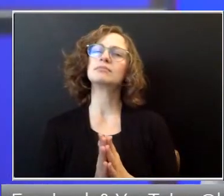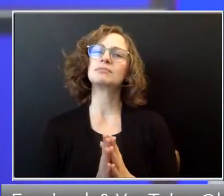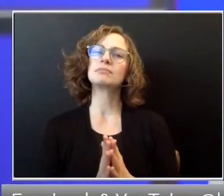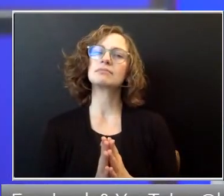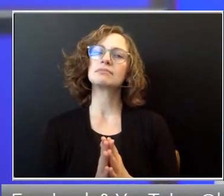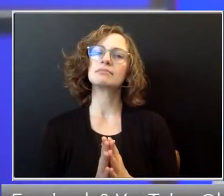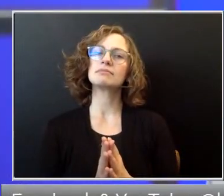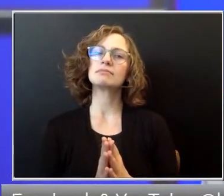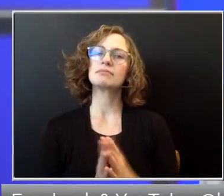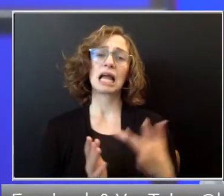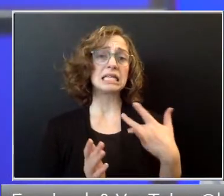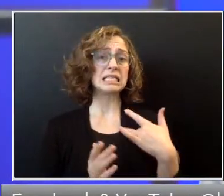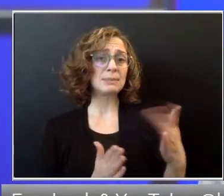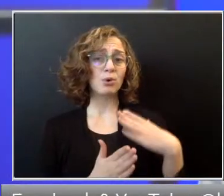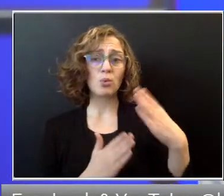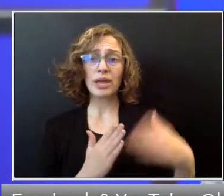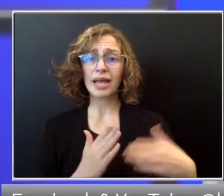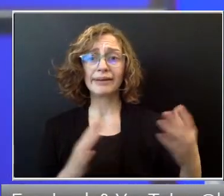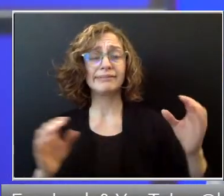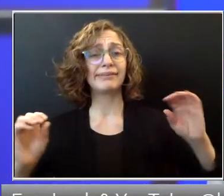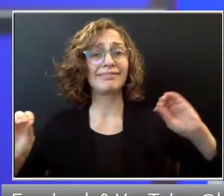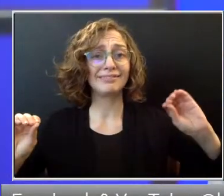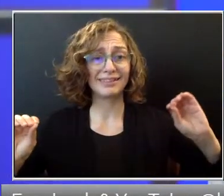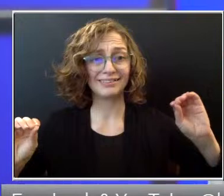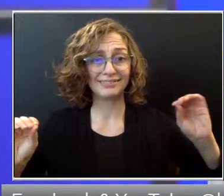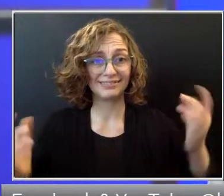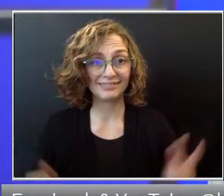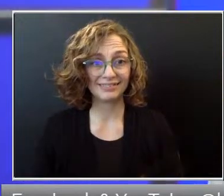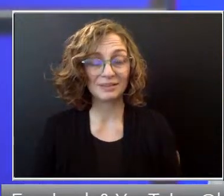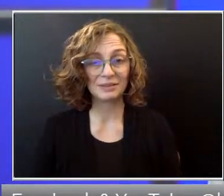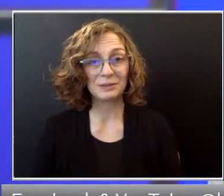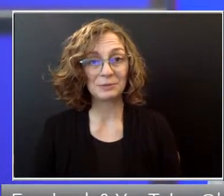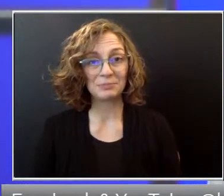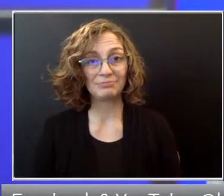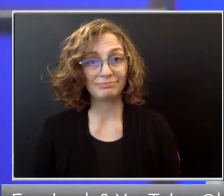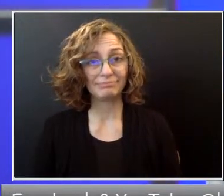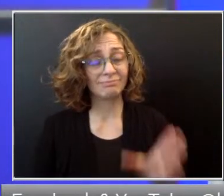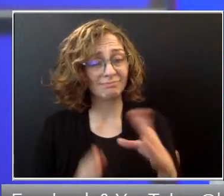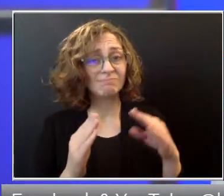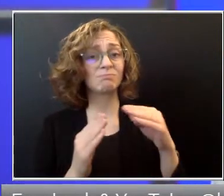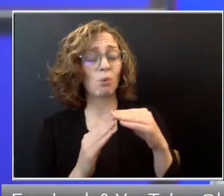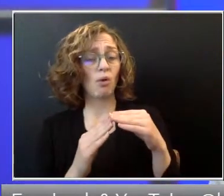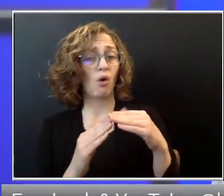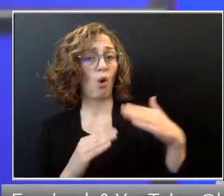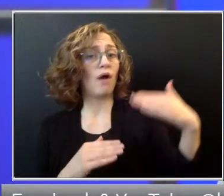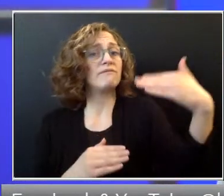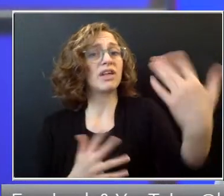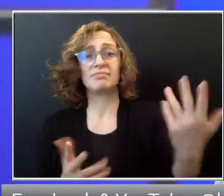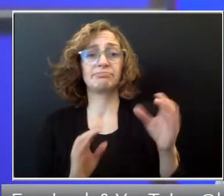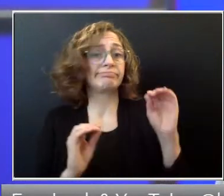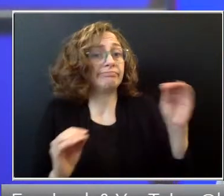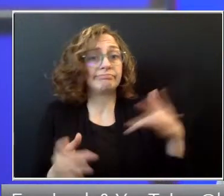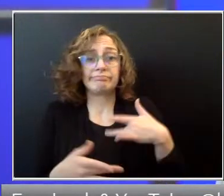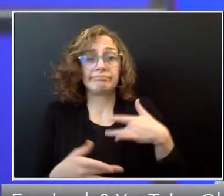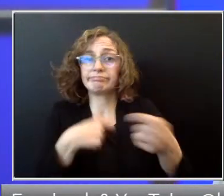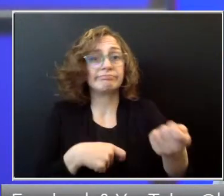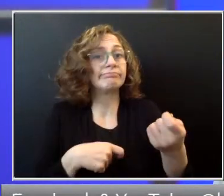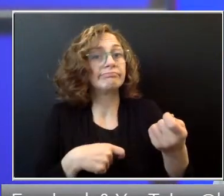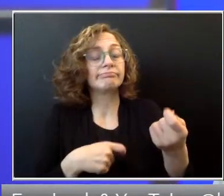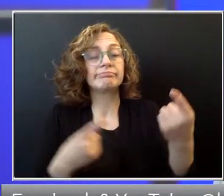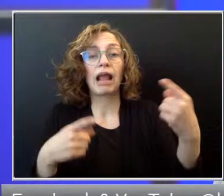nothing happens, to be honest. Right. So more often than not, there isn't a transplant that goes on at night or on the weekends.